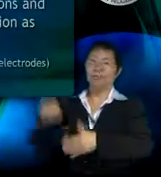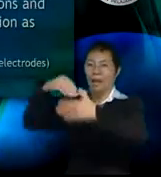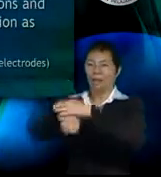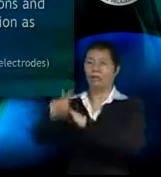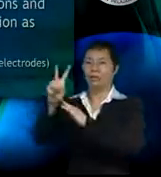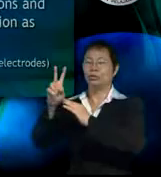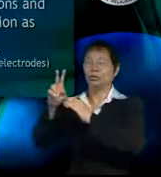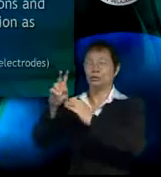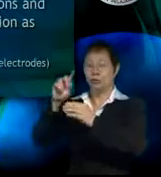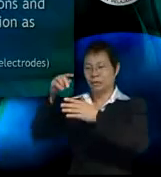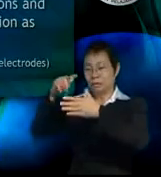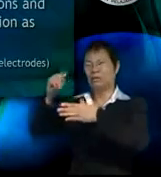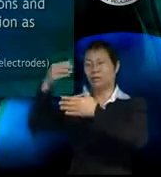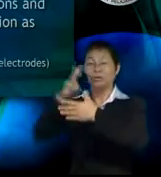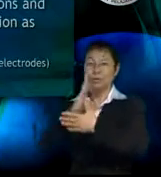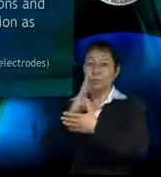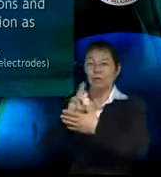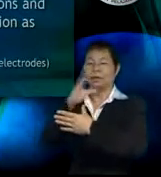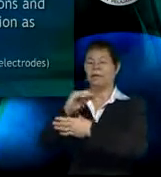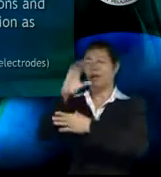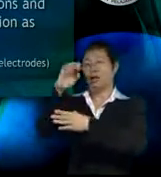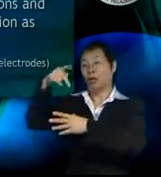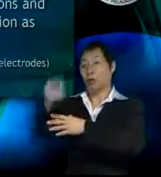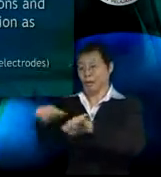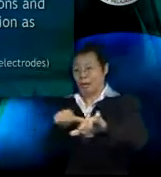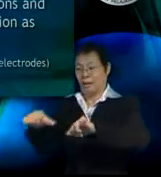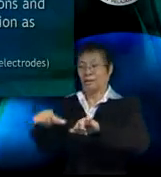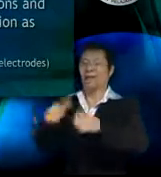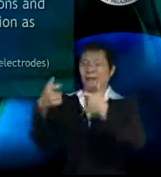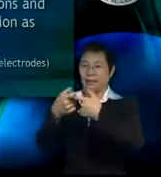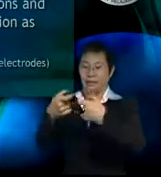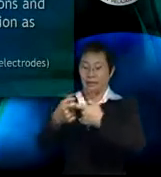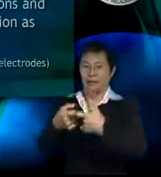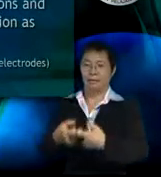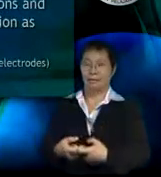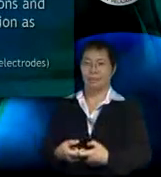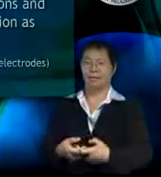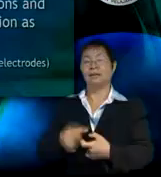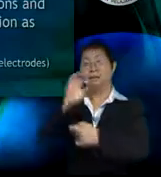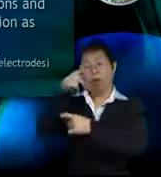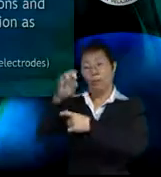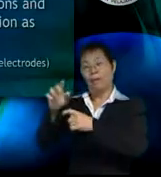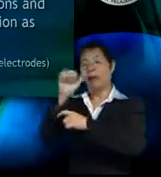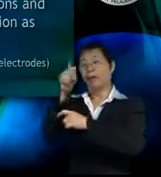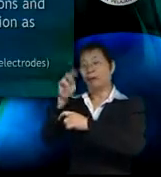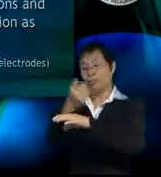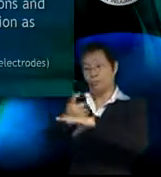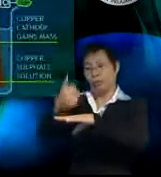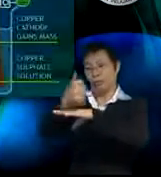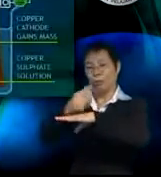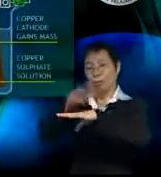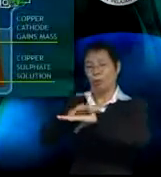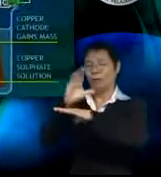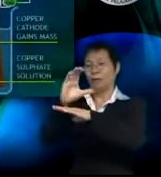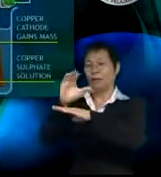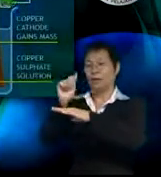ions. So, the copper anode is an active electrode. As copper atoms formed on the